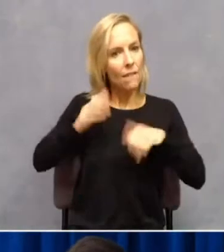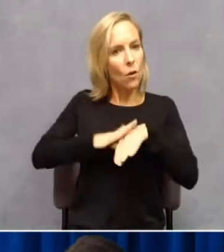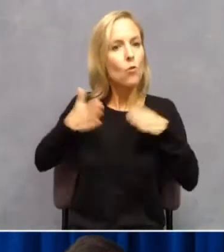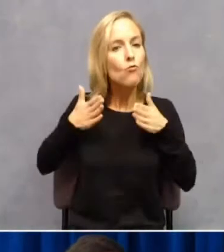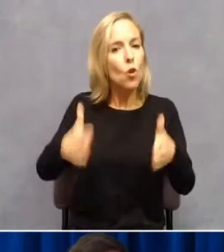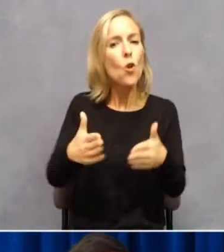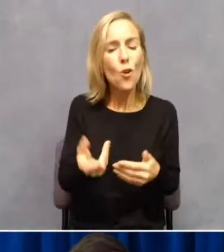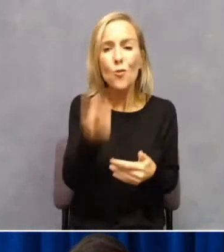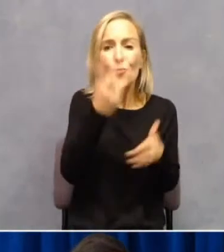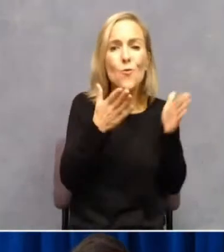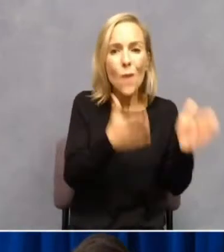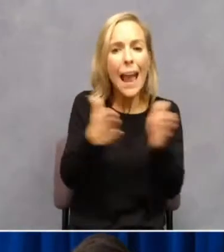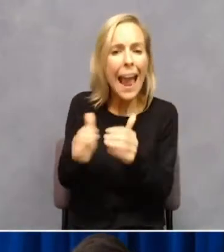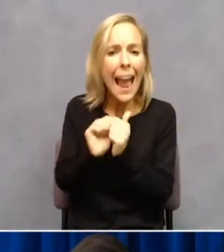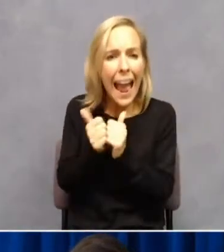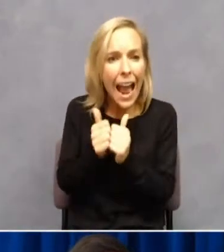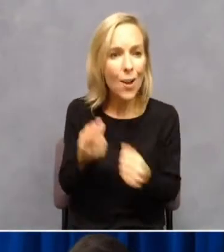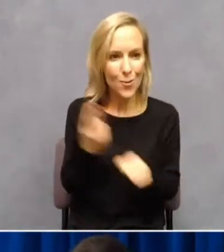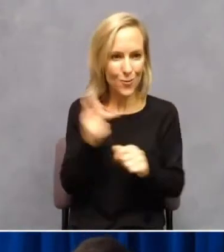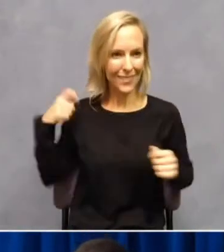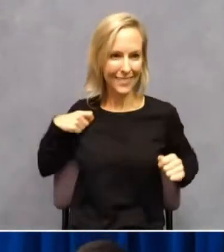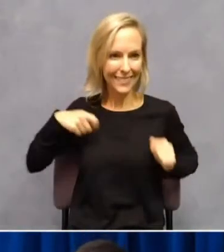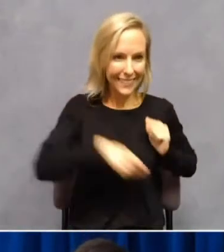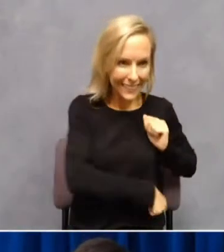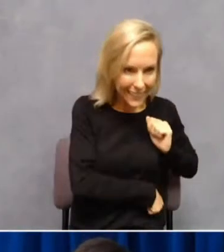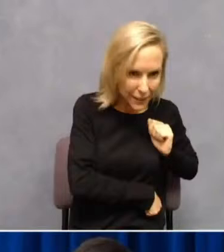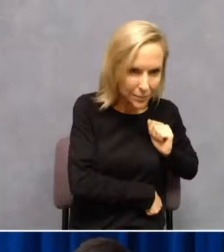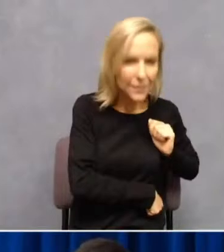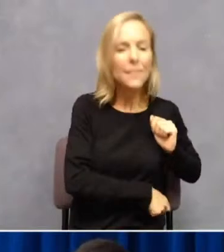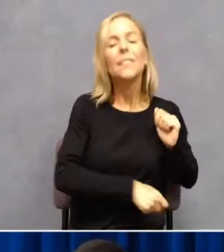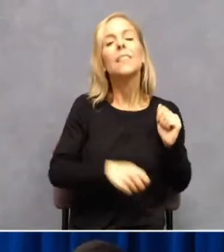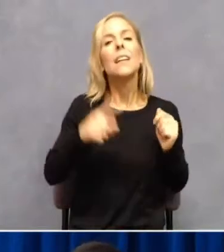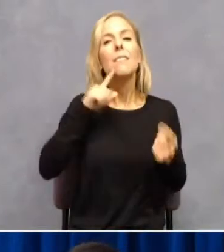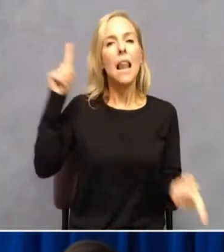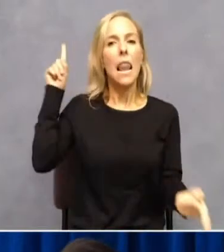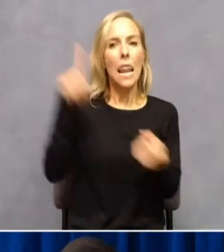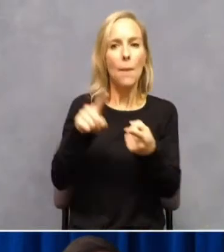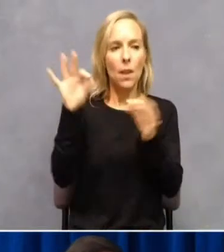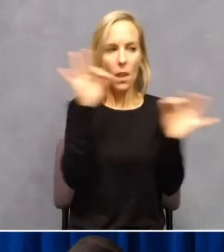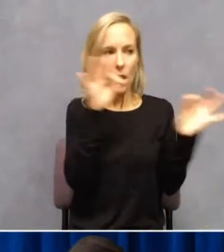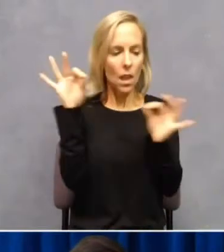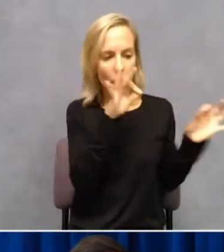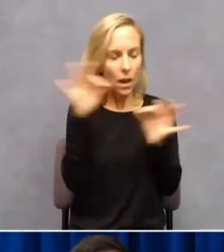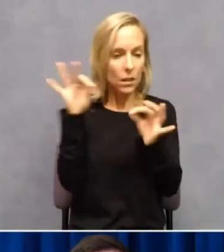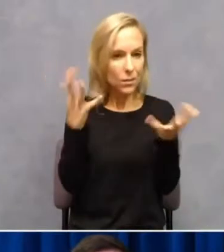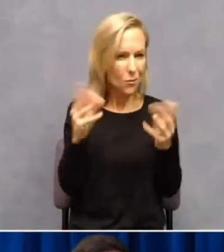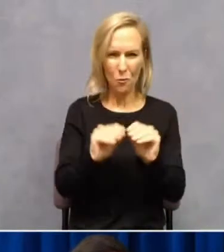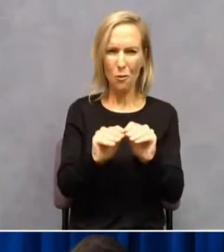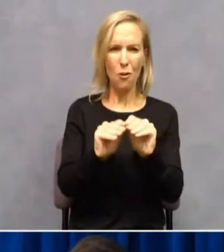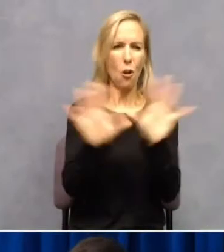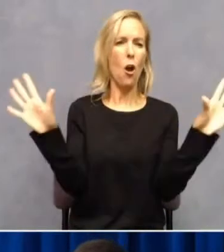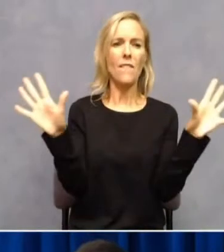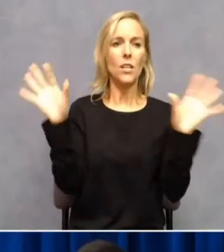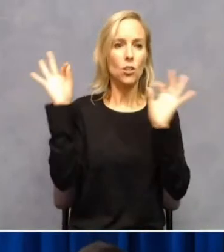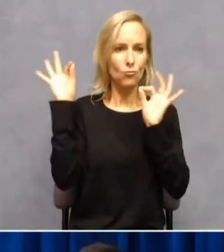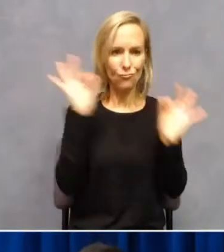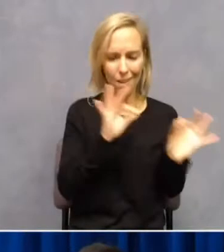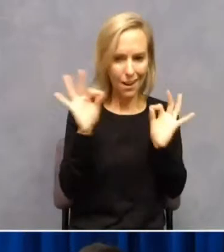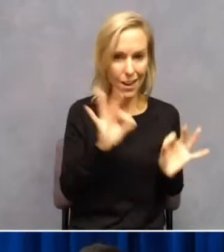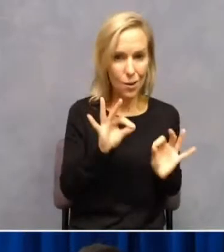are using a seatbelt and eliminating distractions. One of the most obvious distractions is your cell